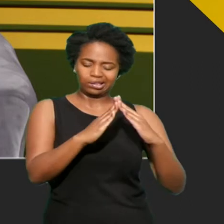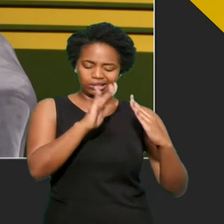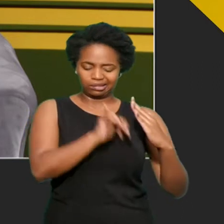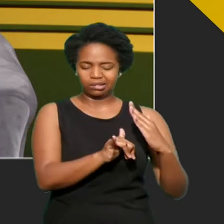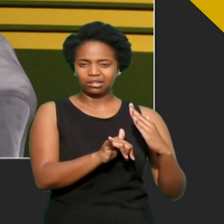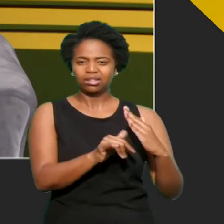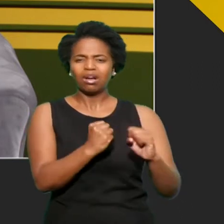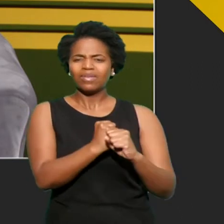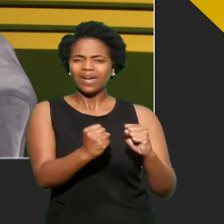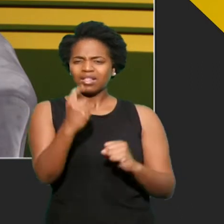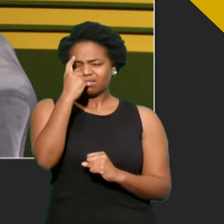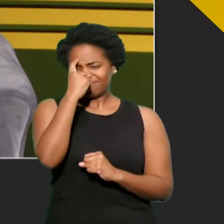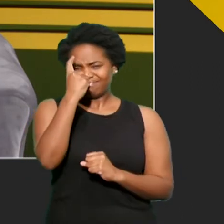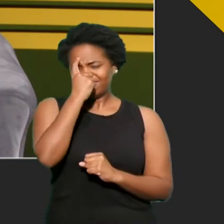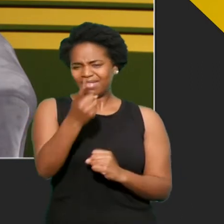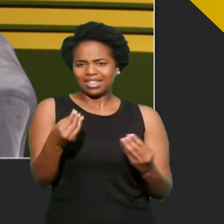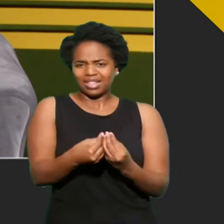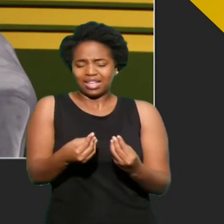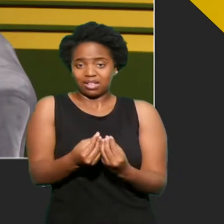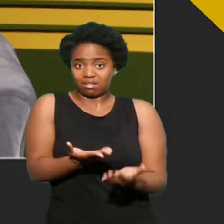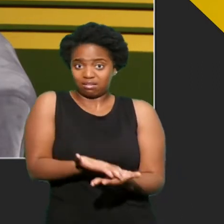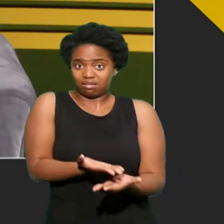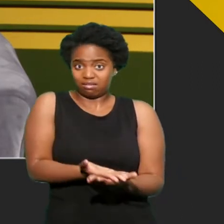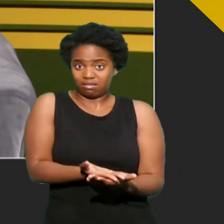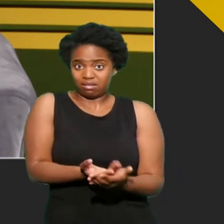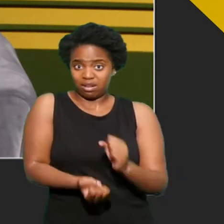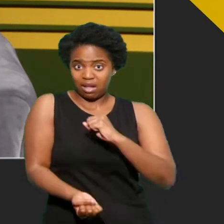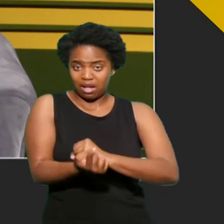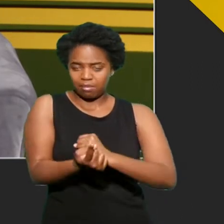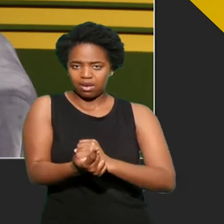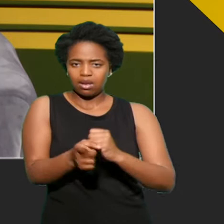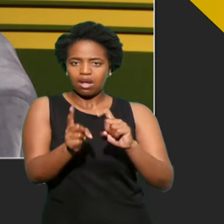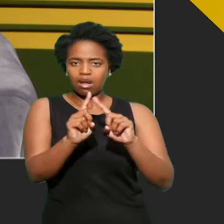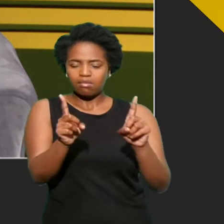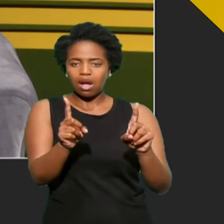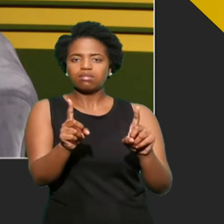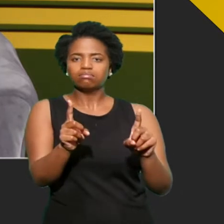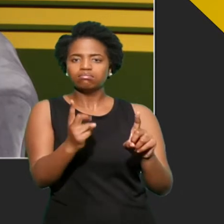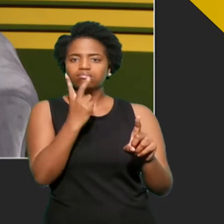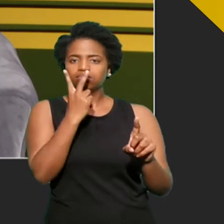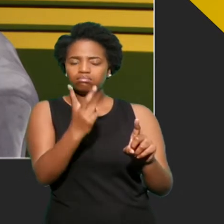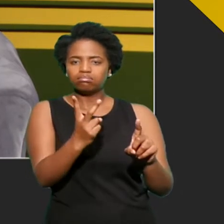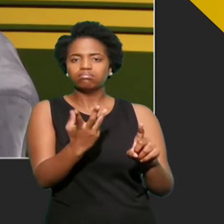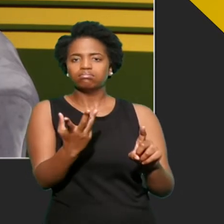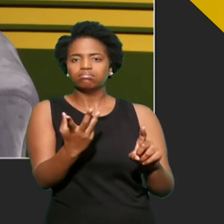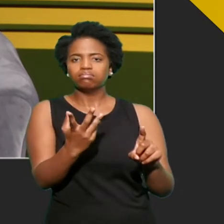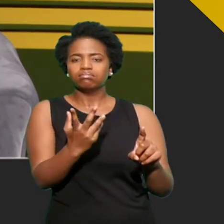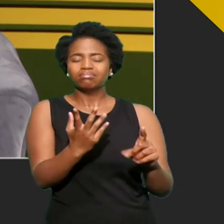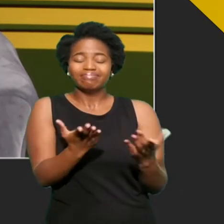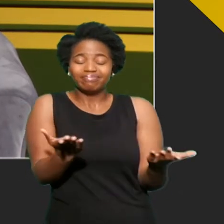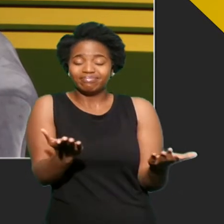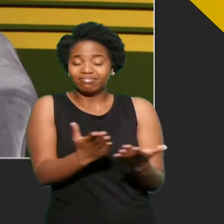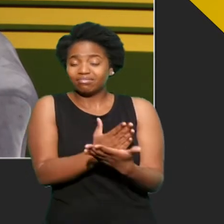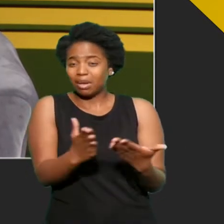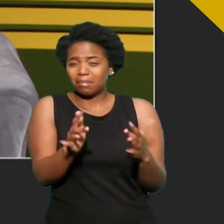you're not thinking for these kind of things are the things that could potentially be happening. But as one of the report, these are some opportunities